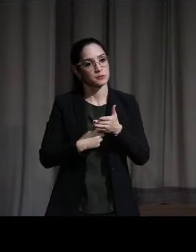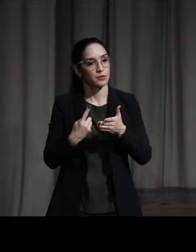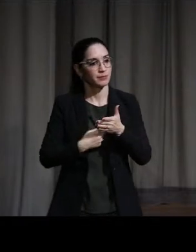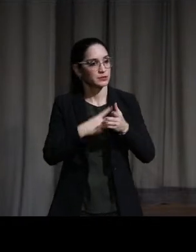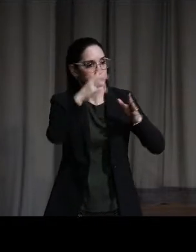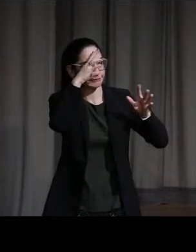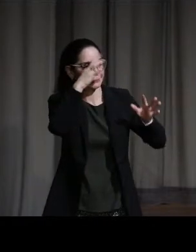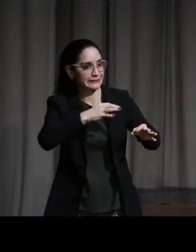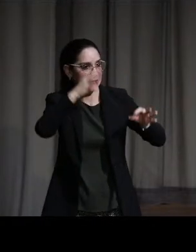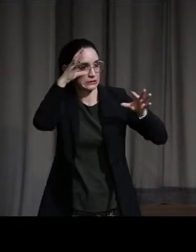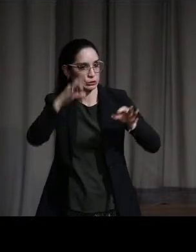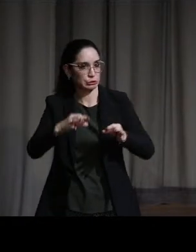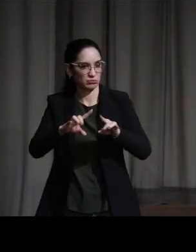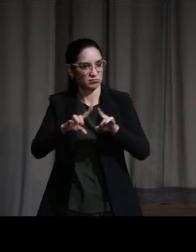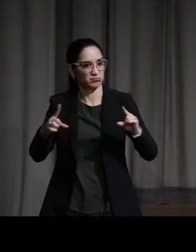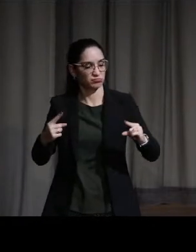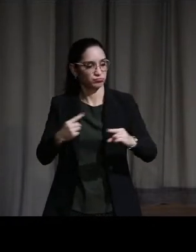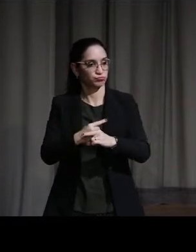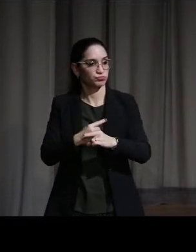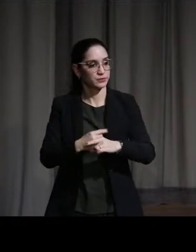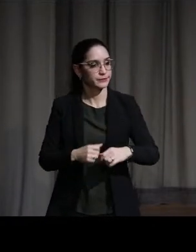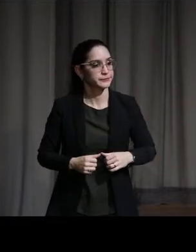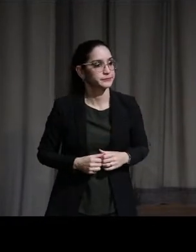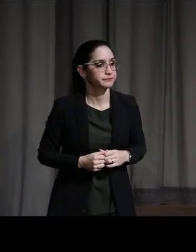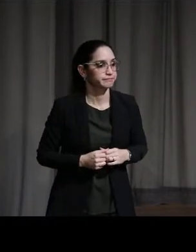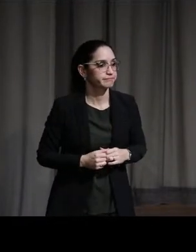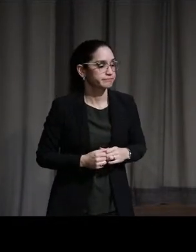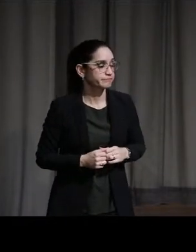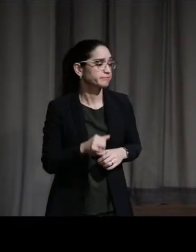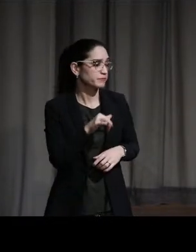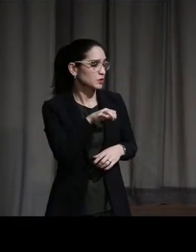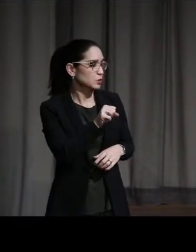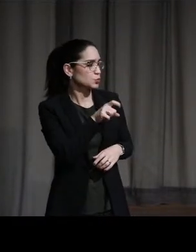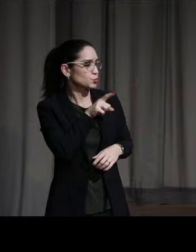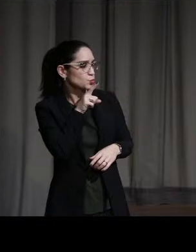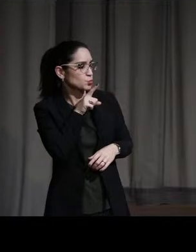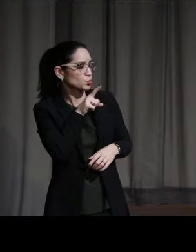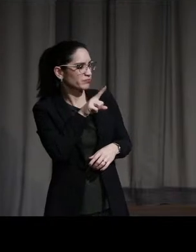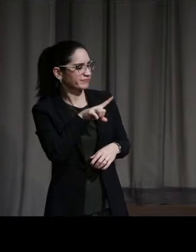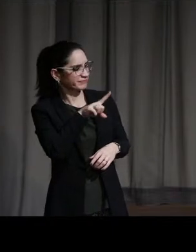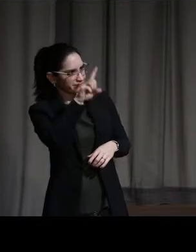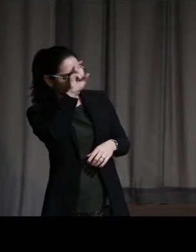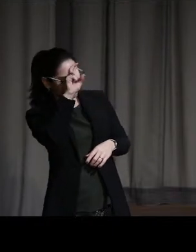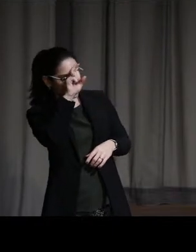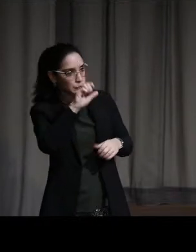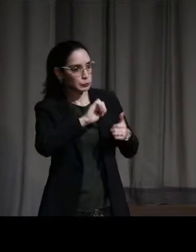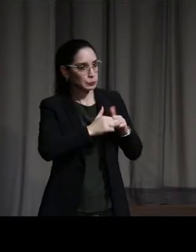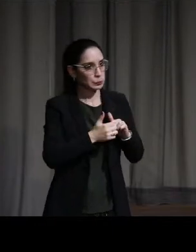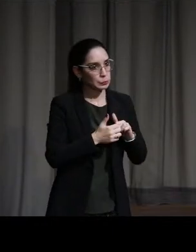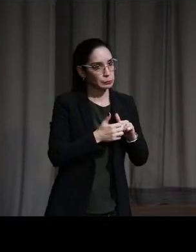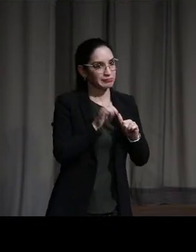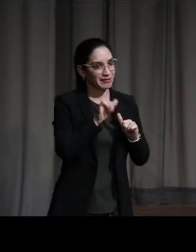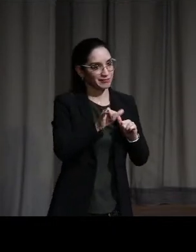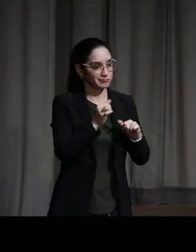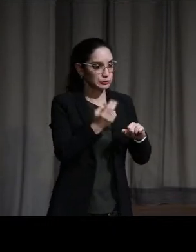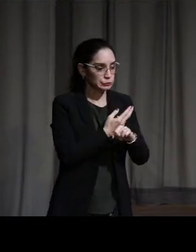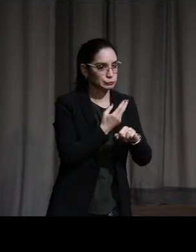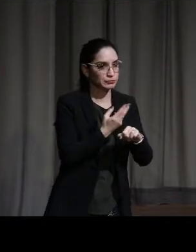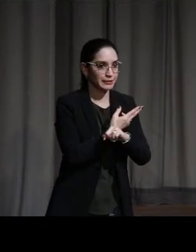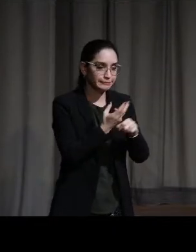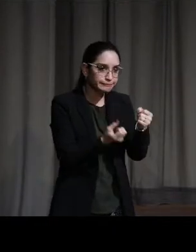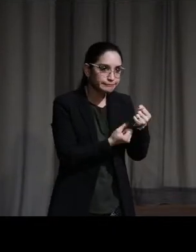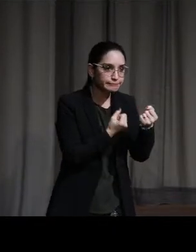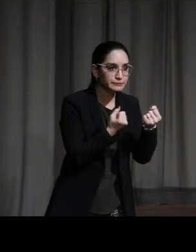rather arbitrary. Right, and who can paint in that style and who cannot? I mean, undoubtedly, Mariano had